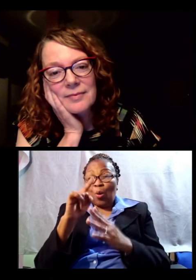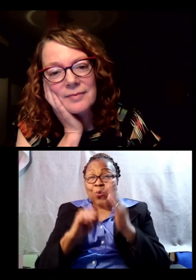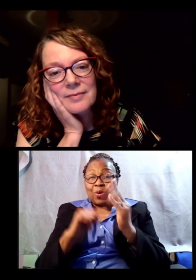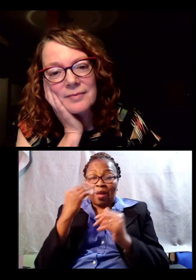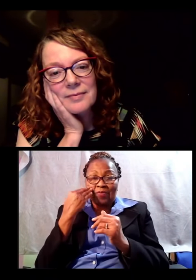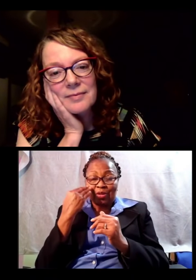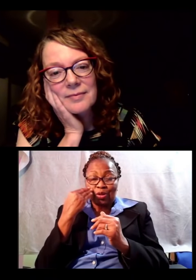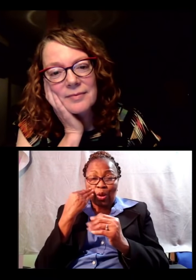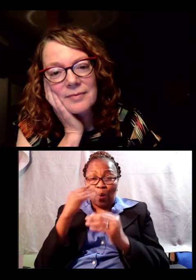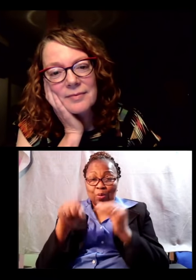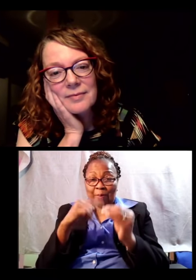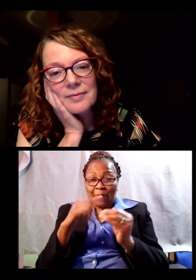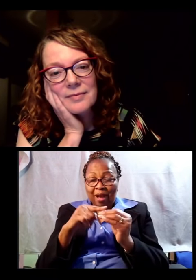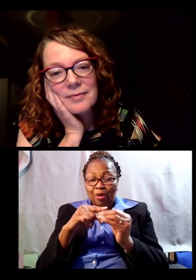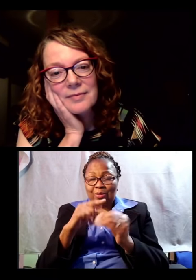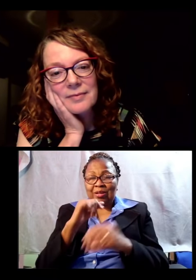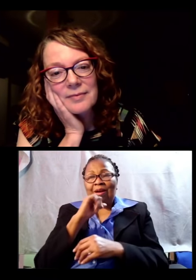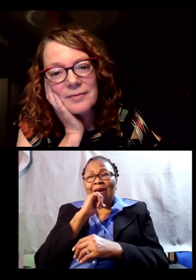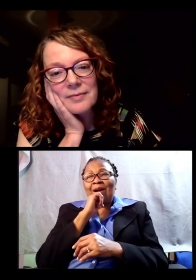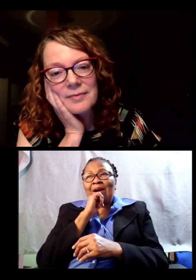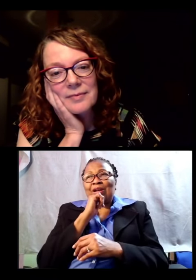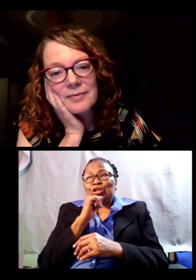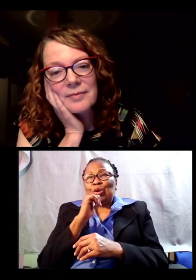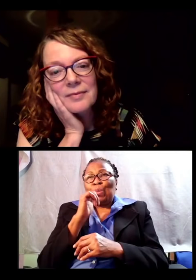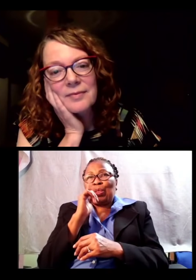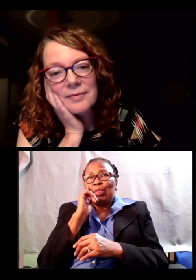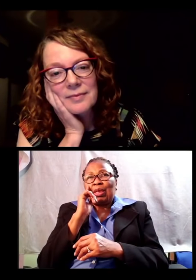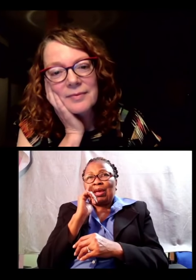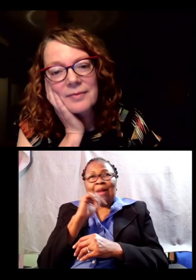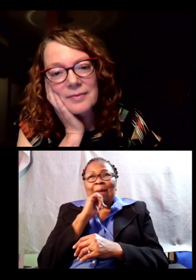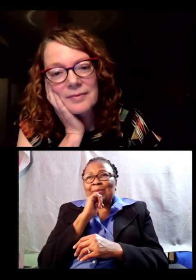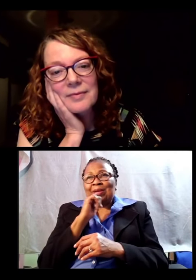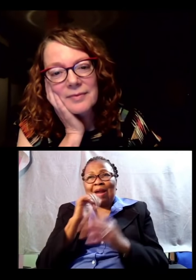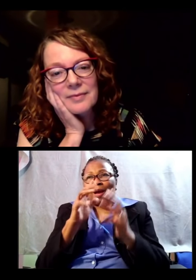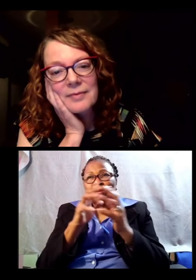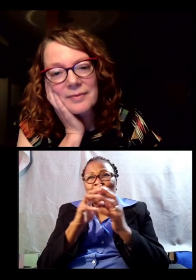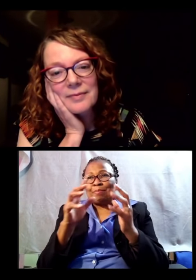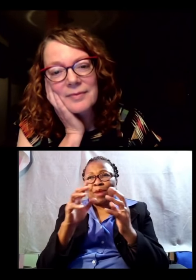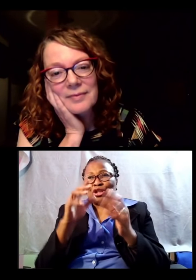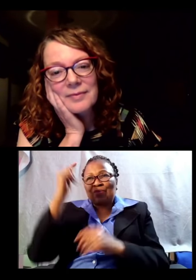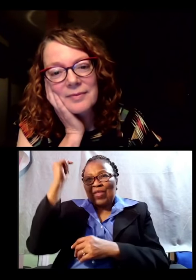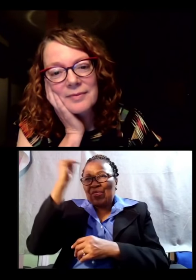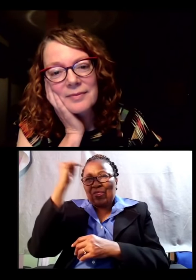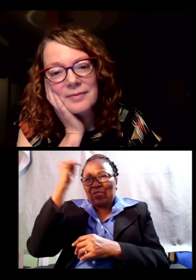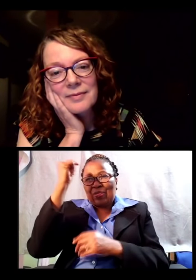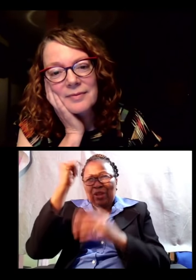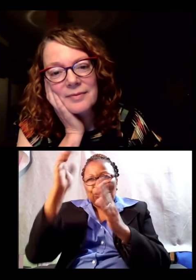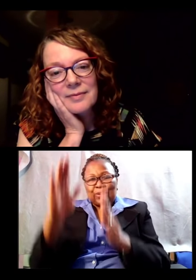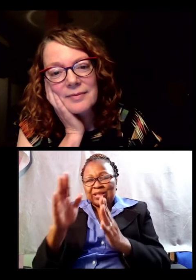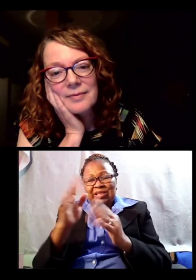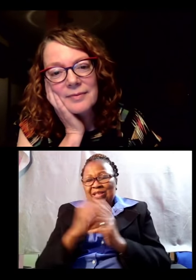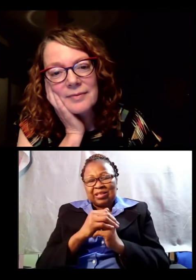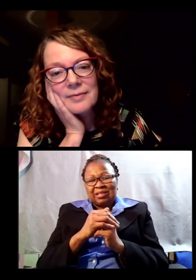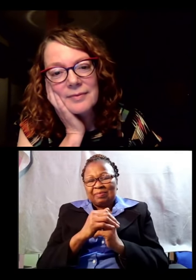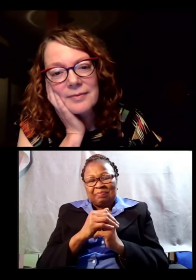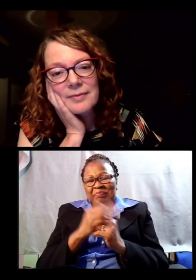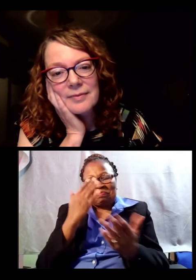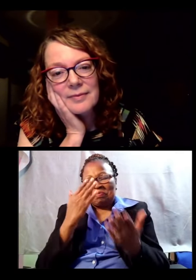I don't think I would probably, I'm not much of a theorist. I'd